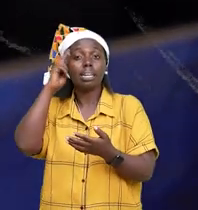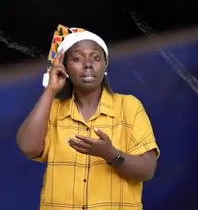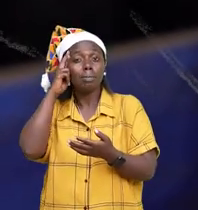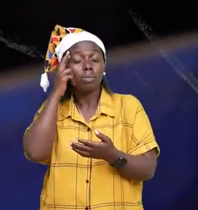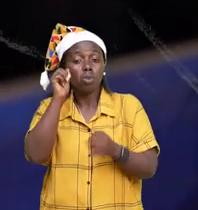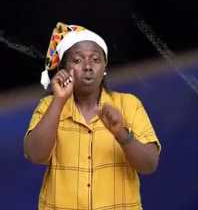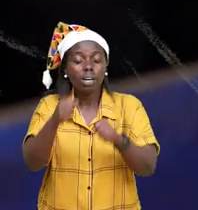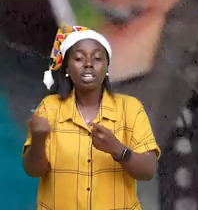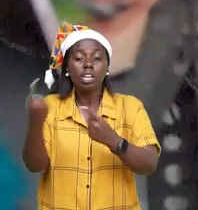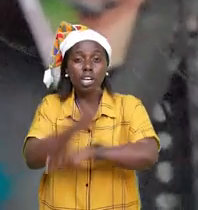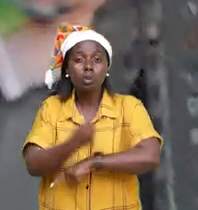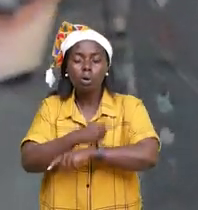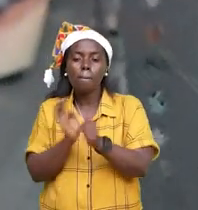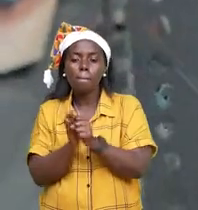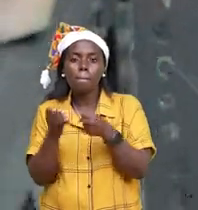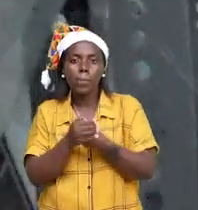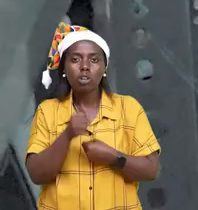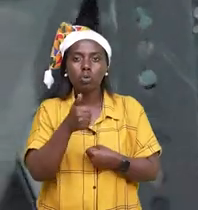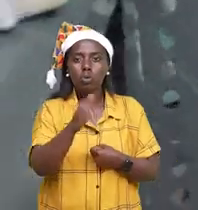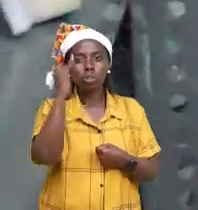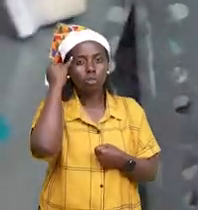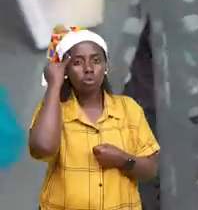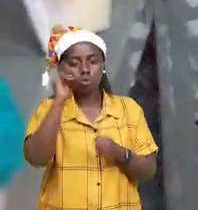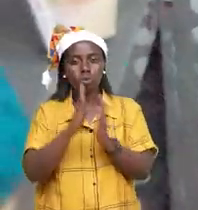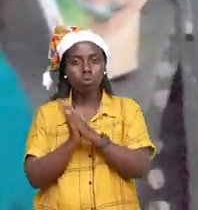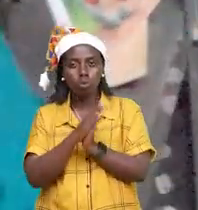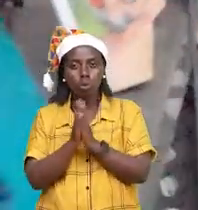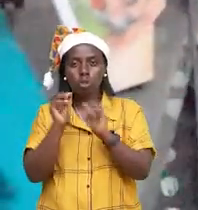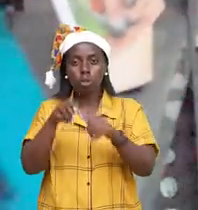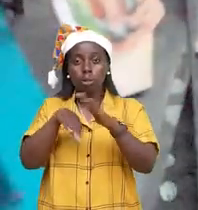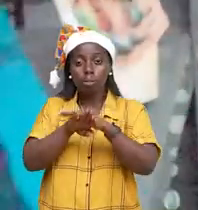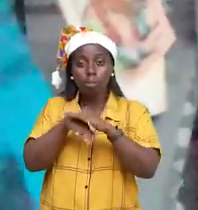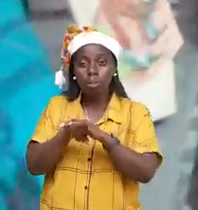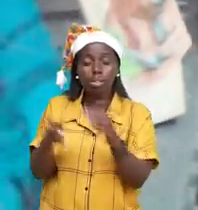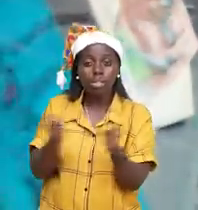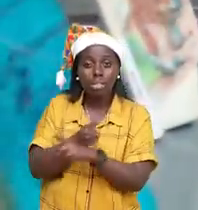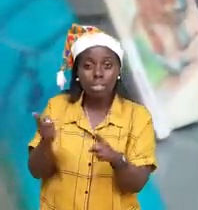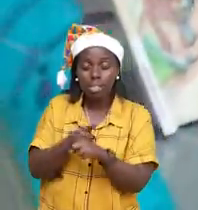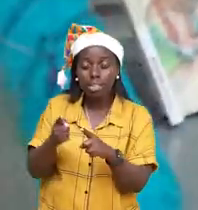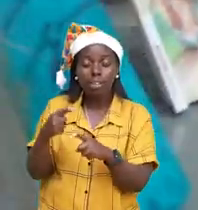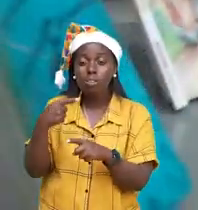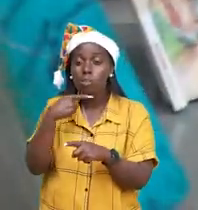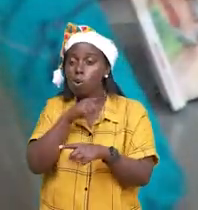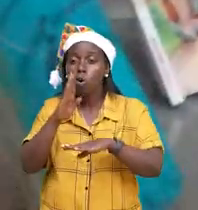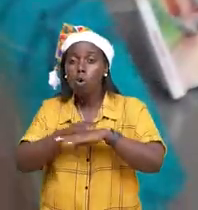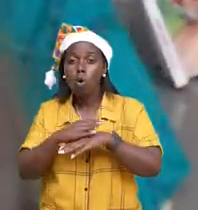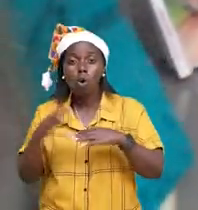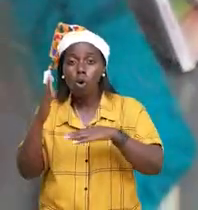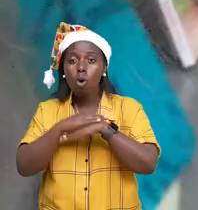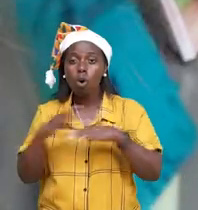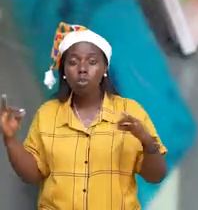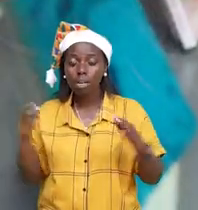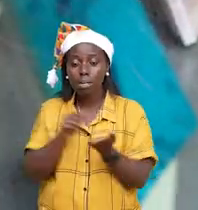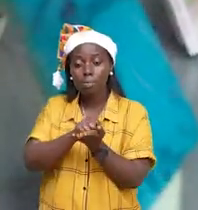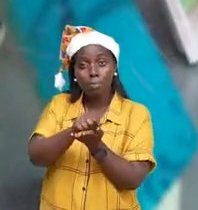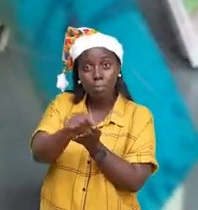remember, you can always make your story digital, which can be accessed through different reading apps online or